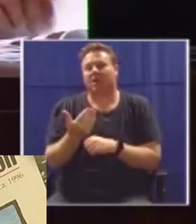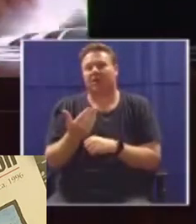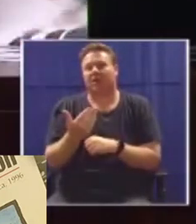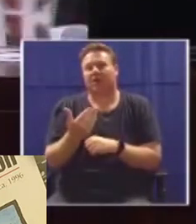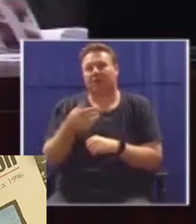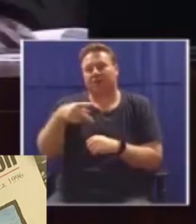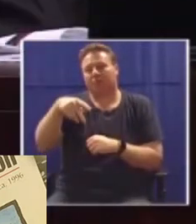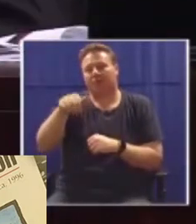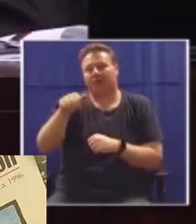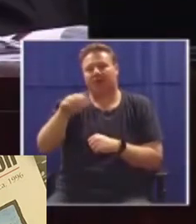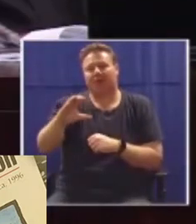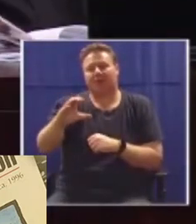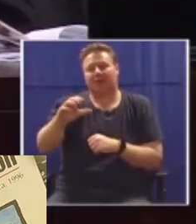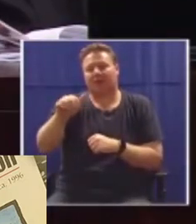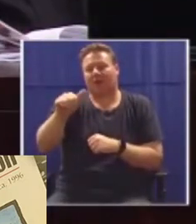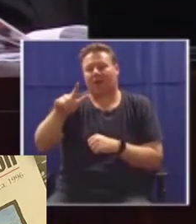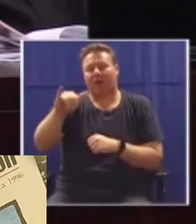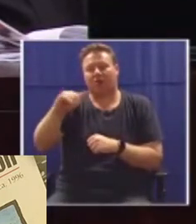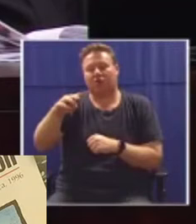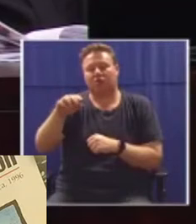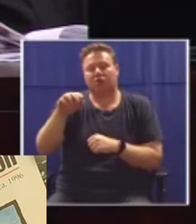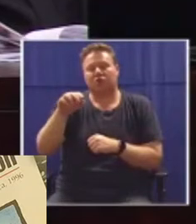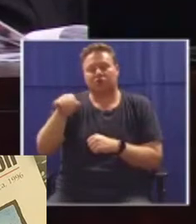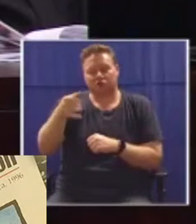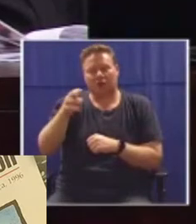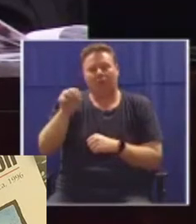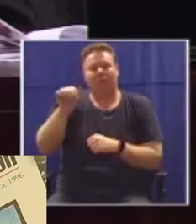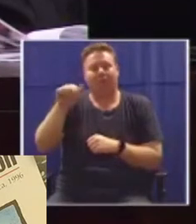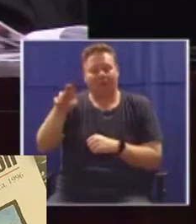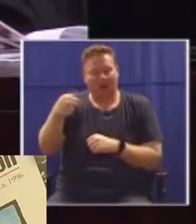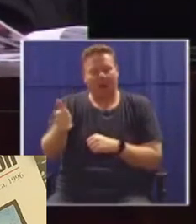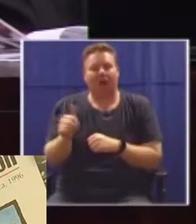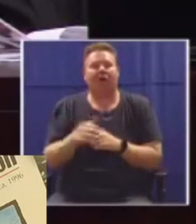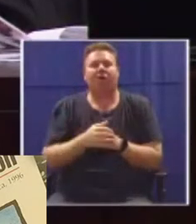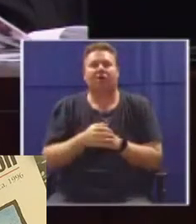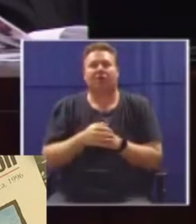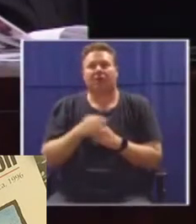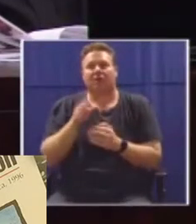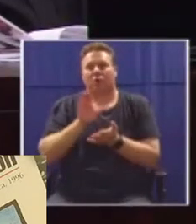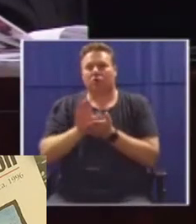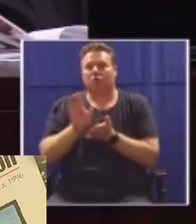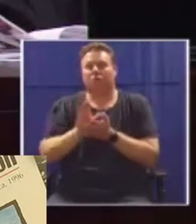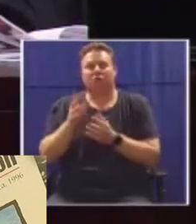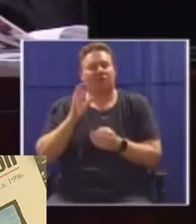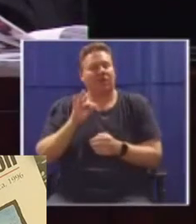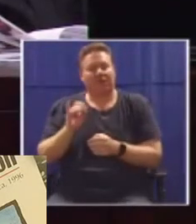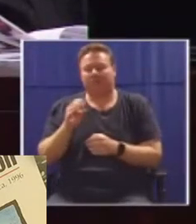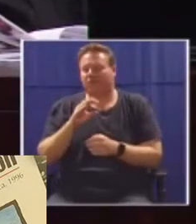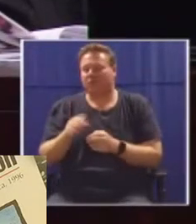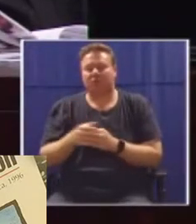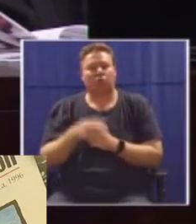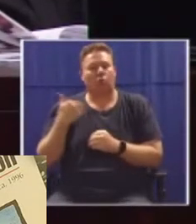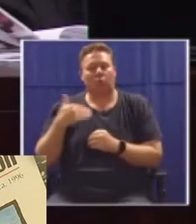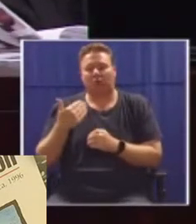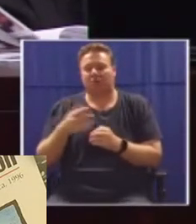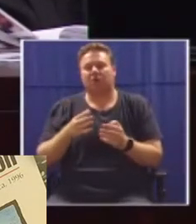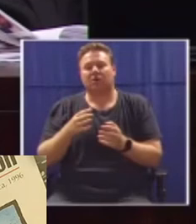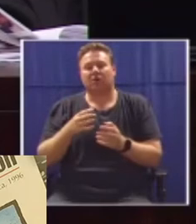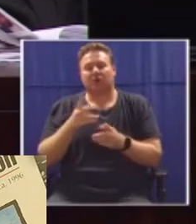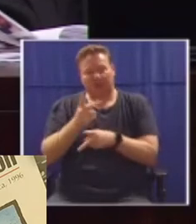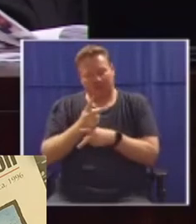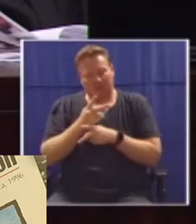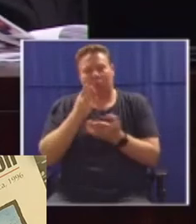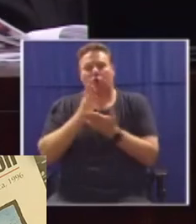the PAC, Al Jamaa, for your contributions, as usual, in upholding the rights